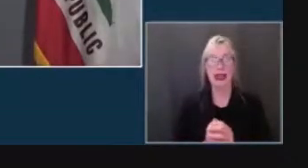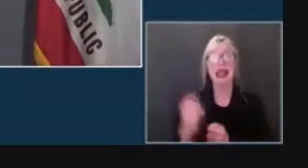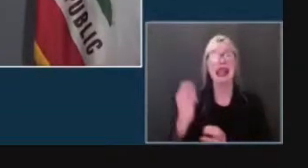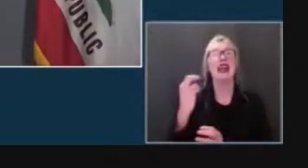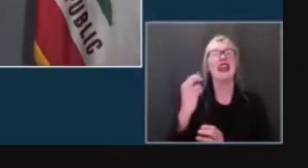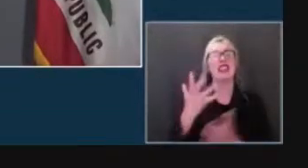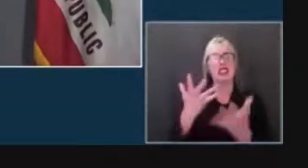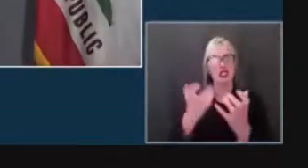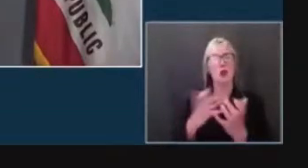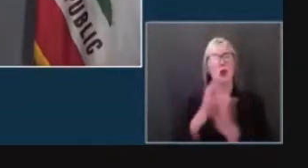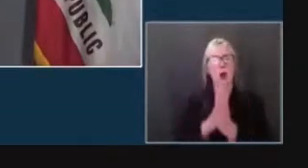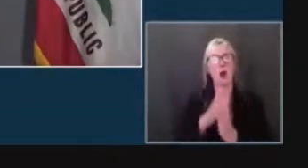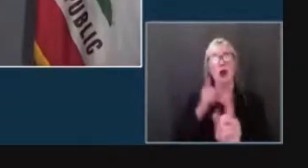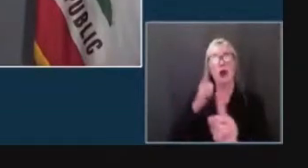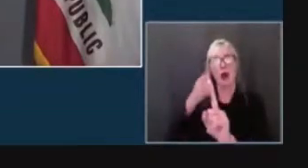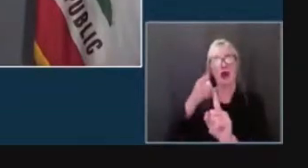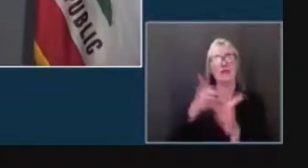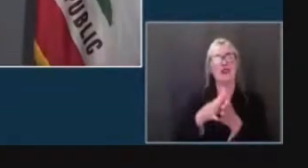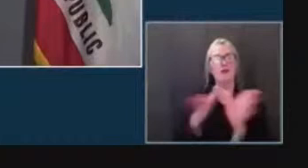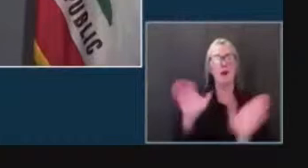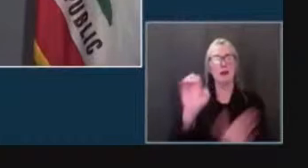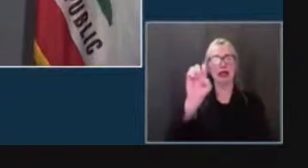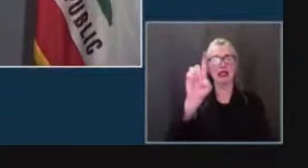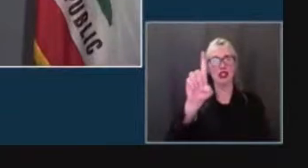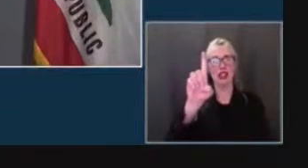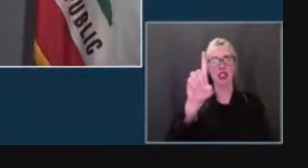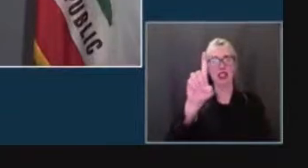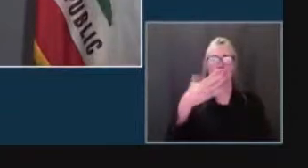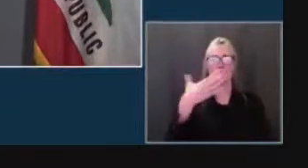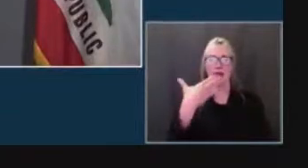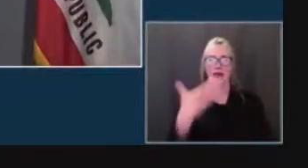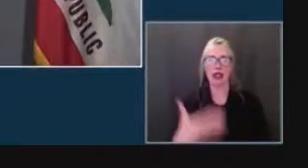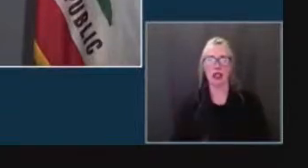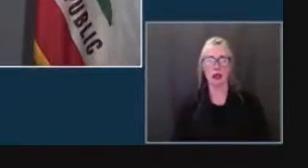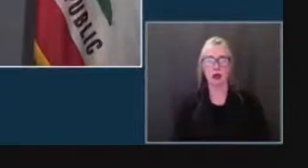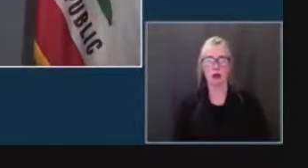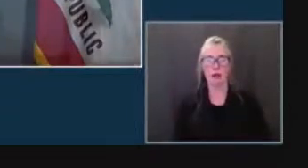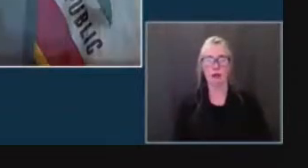want for public education. Thank you.